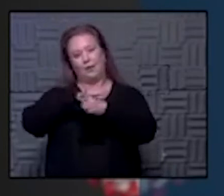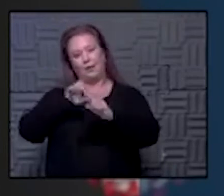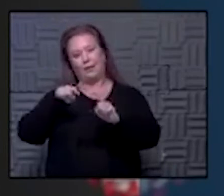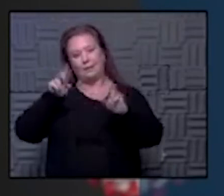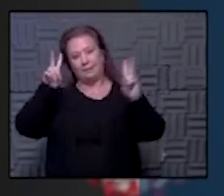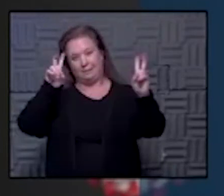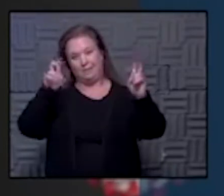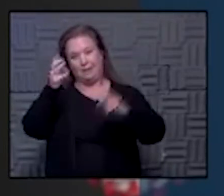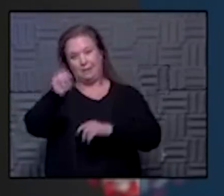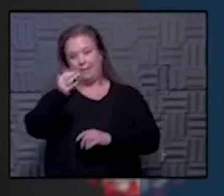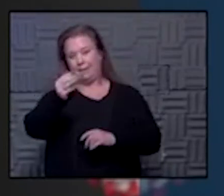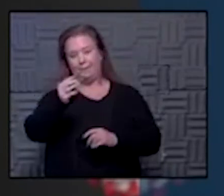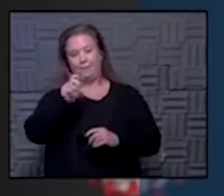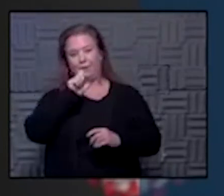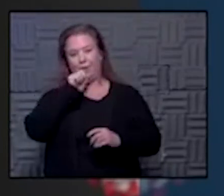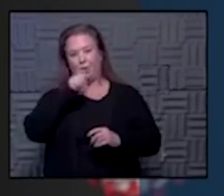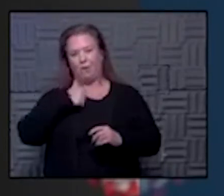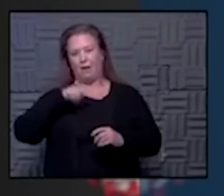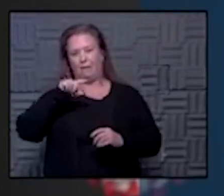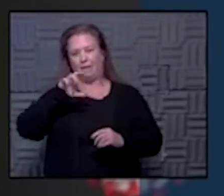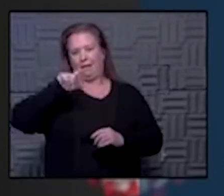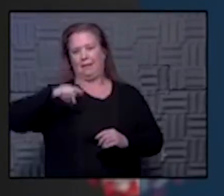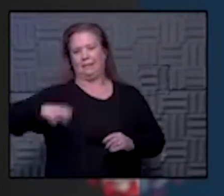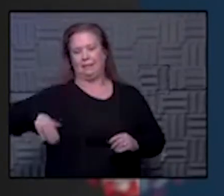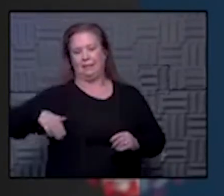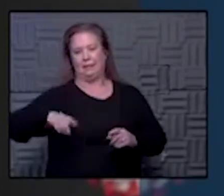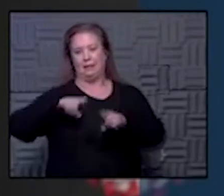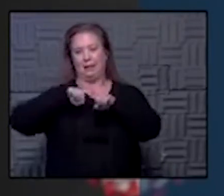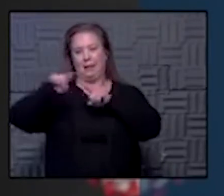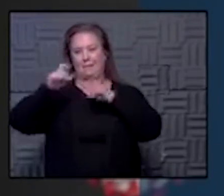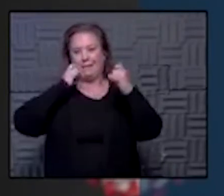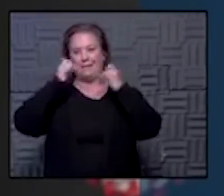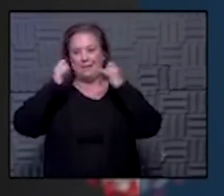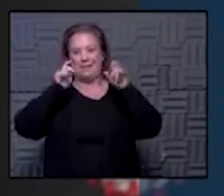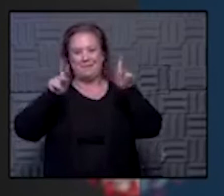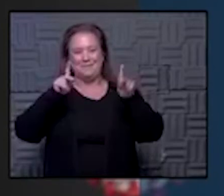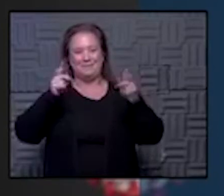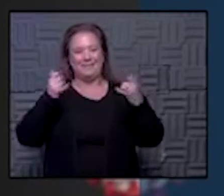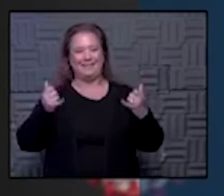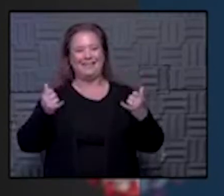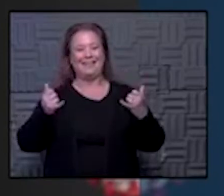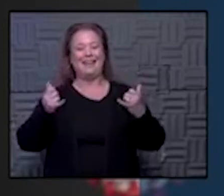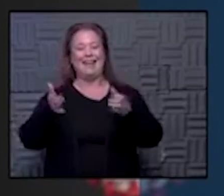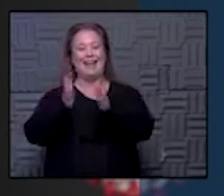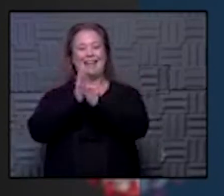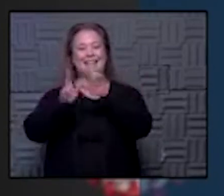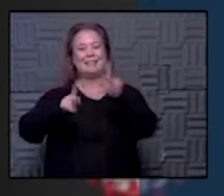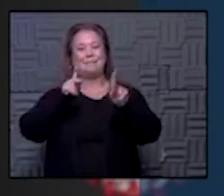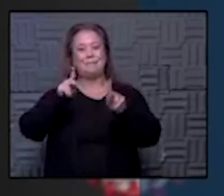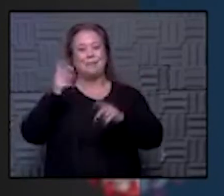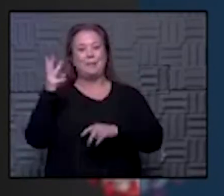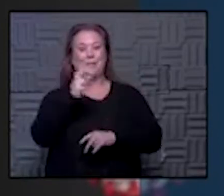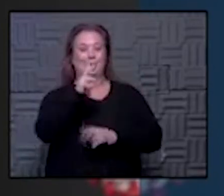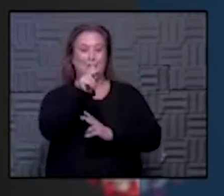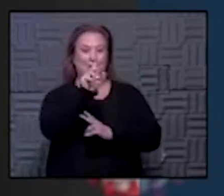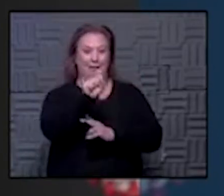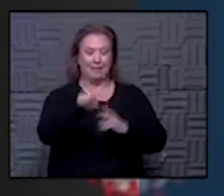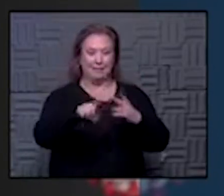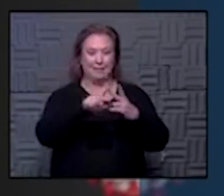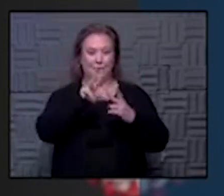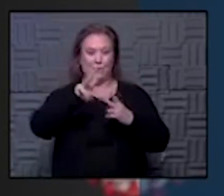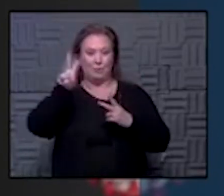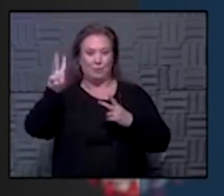the topic. We don't have our guests yet because I'm calling people and asking them, people out in western Kansas, people